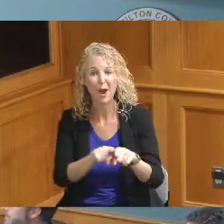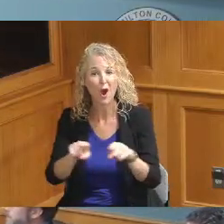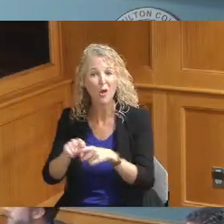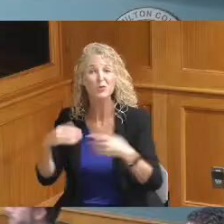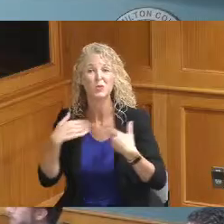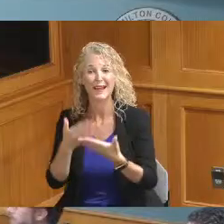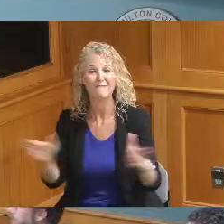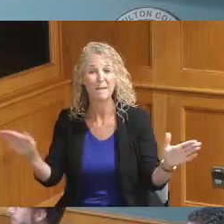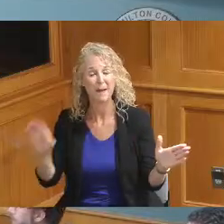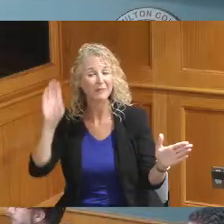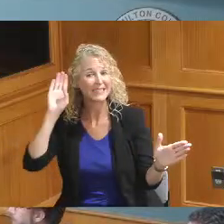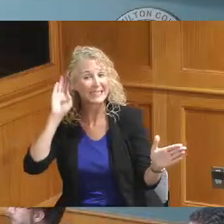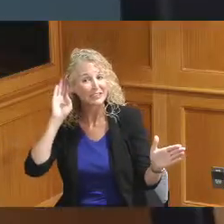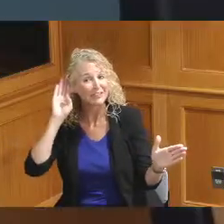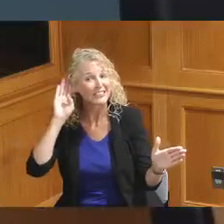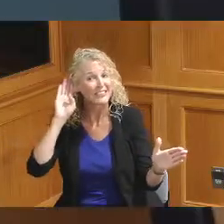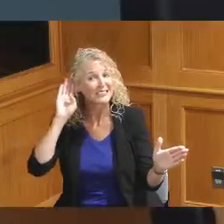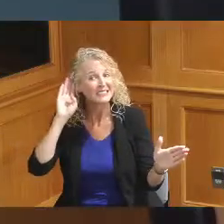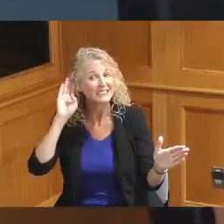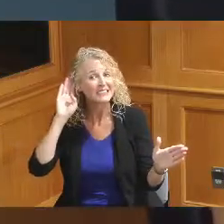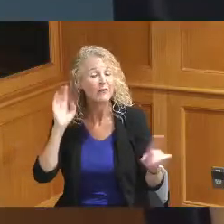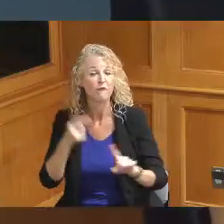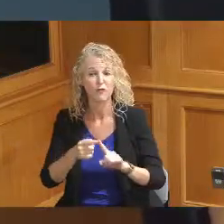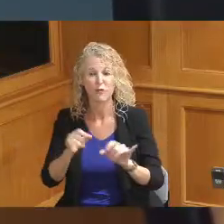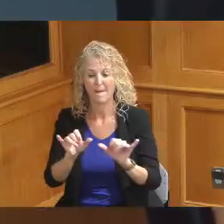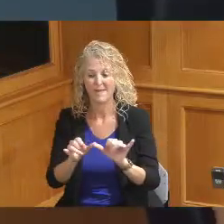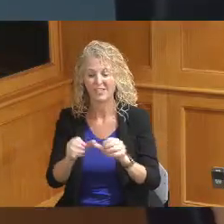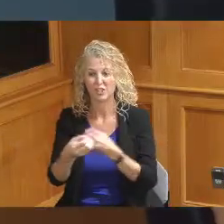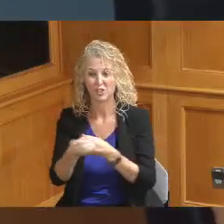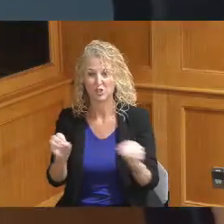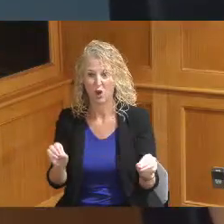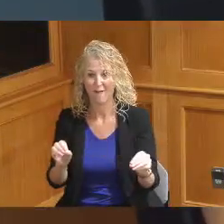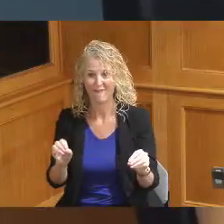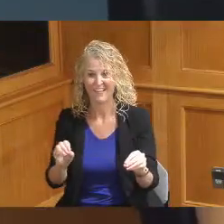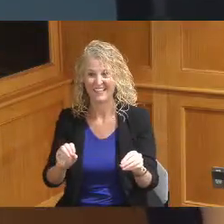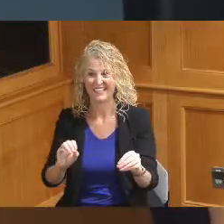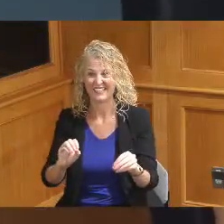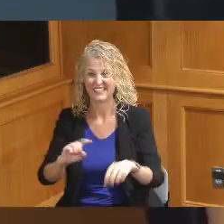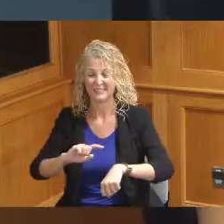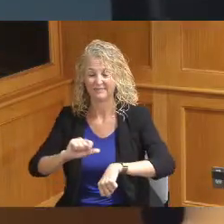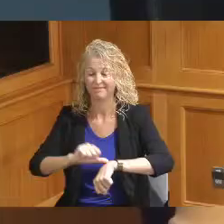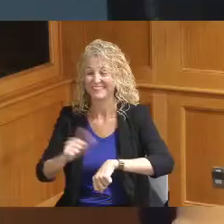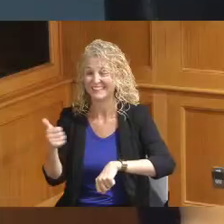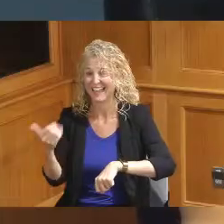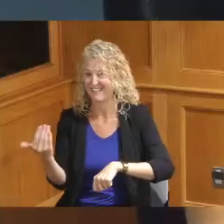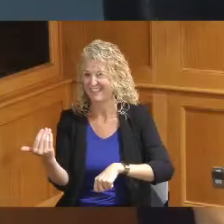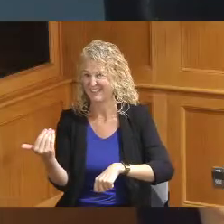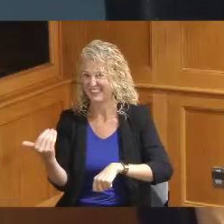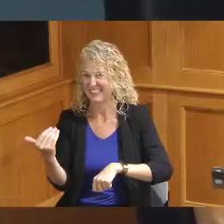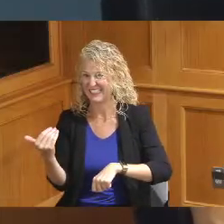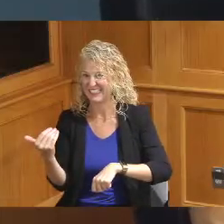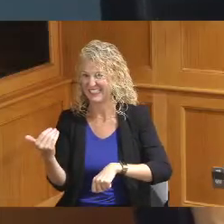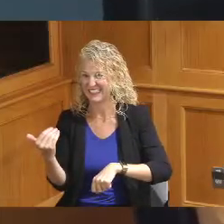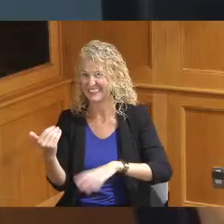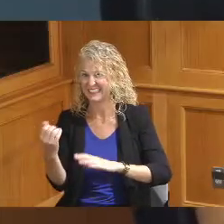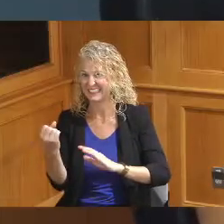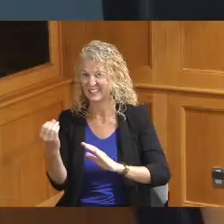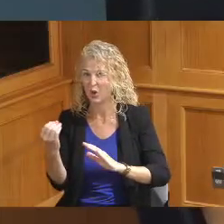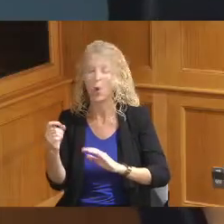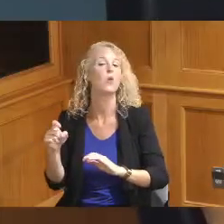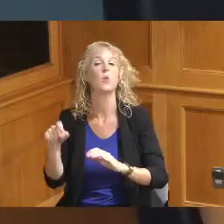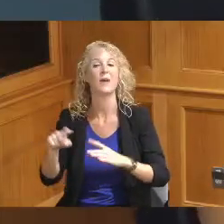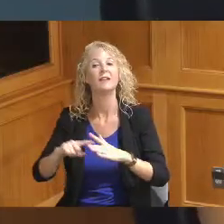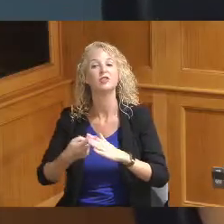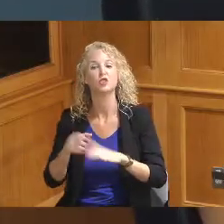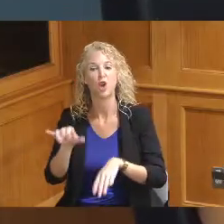a public hearing from the engineer's office. So that is scheduled for 1:15 or 10:15. I keep saying that. So we're going to